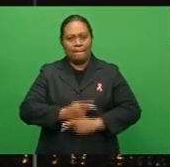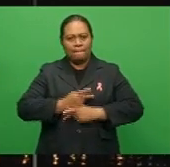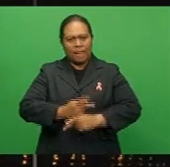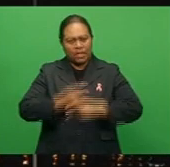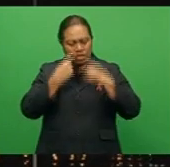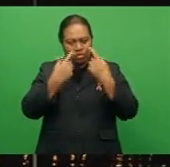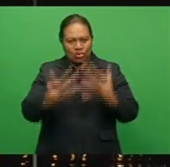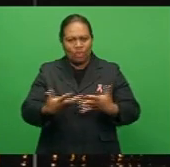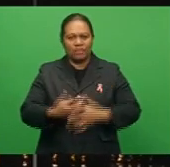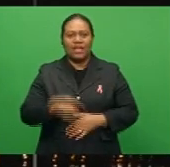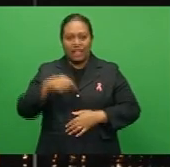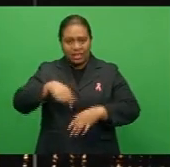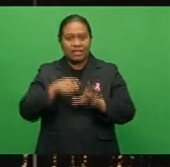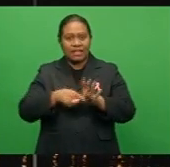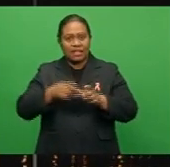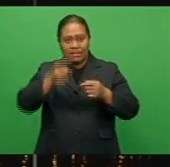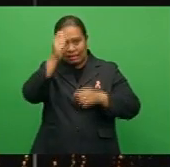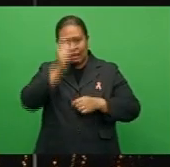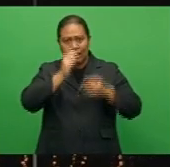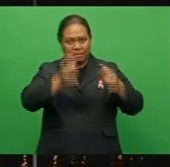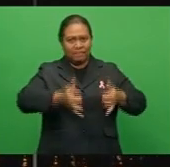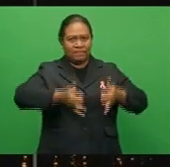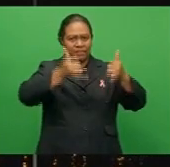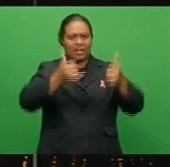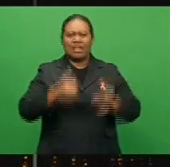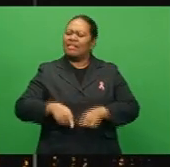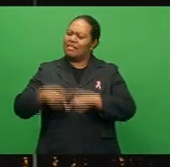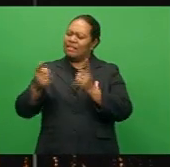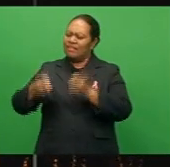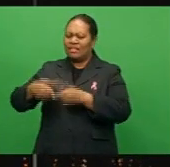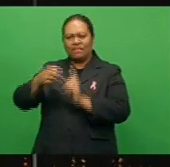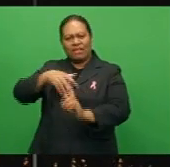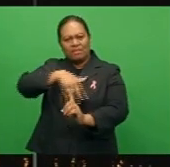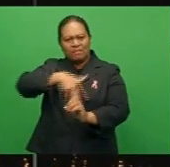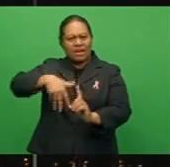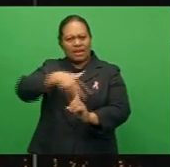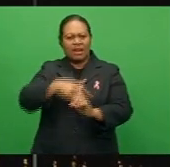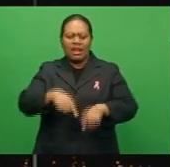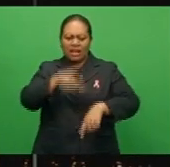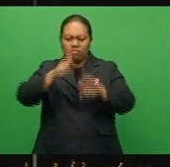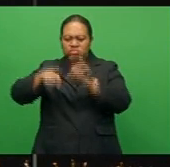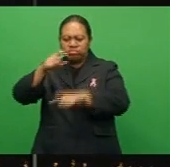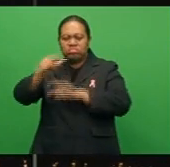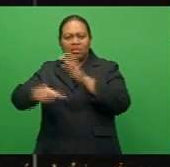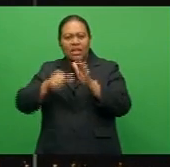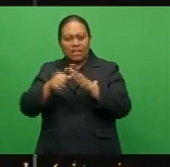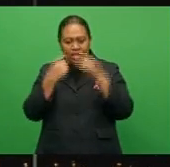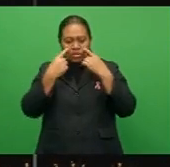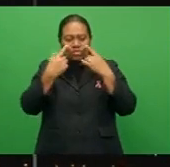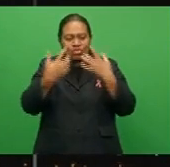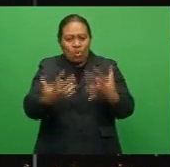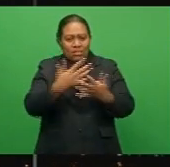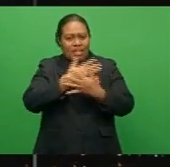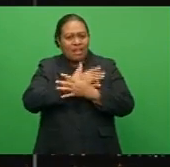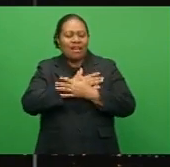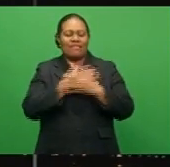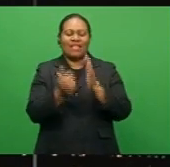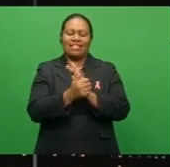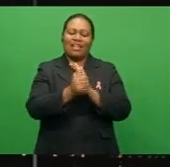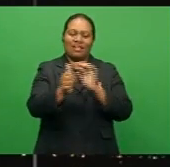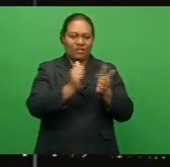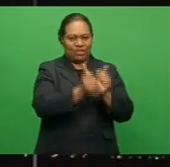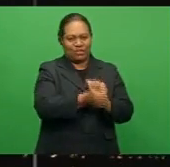playing well now. So good to see that there's opportunities given for the girls to play football at this level. While Mba